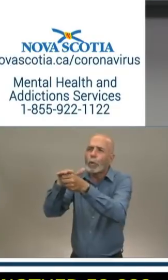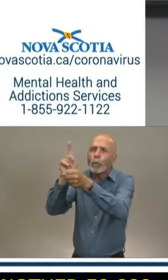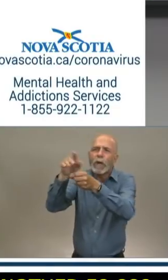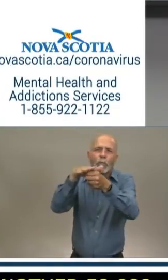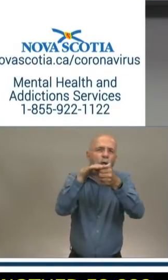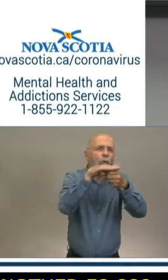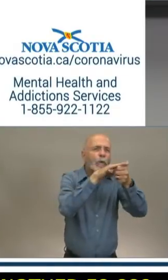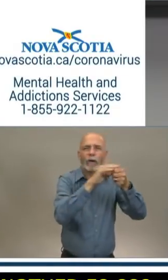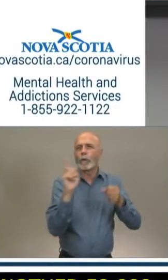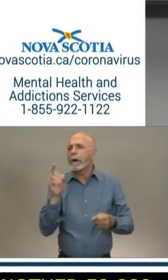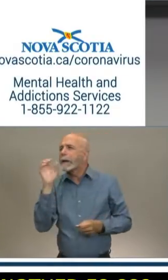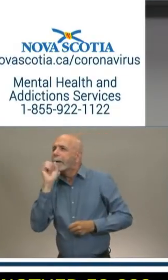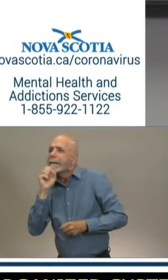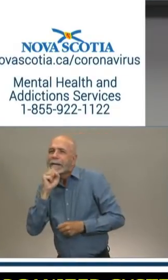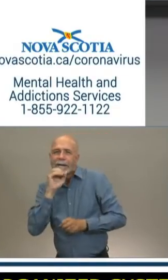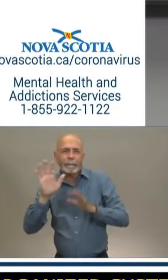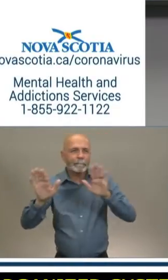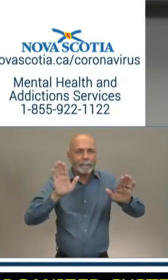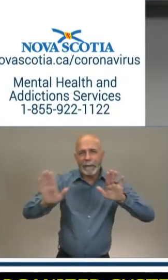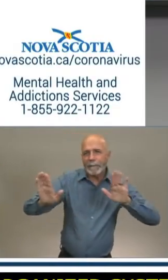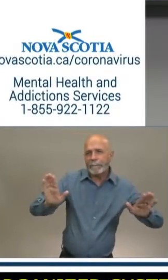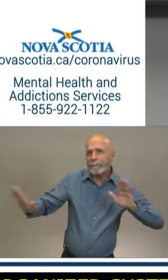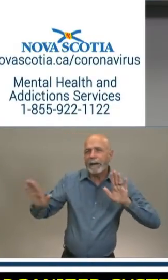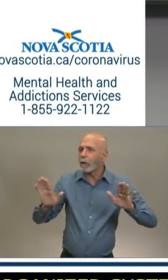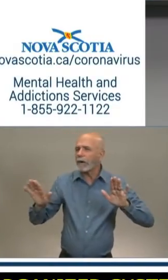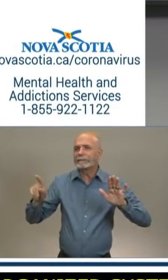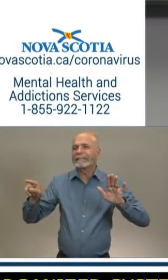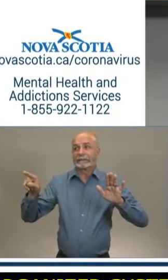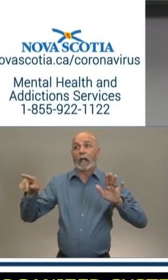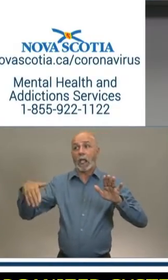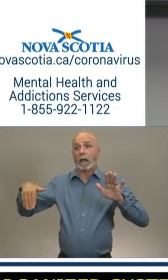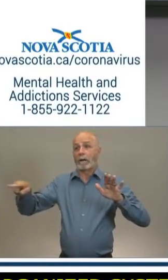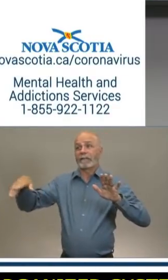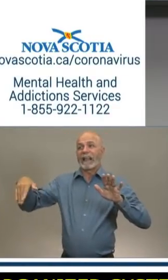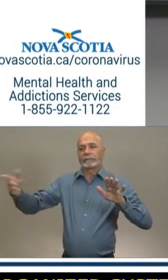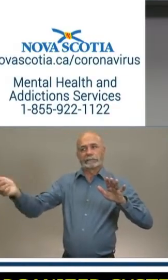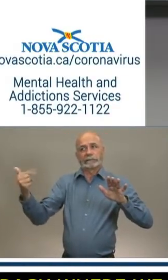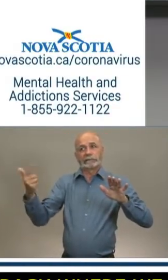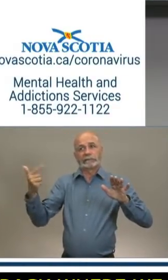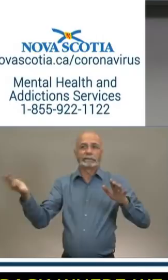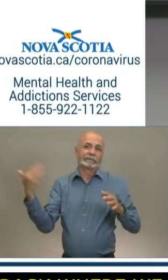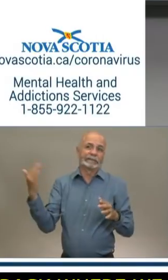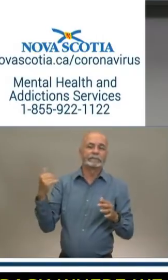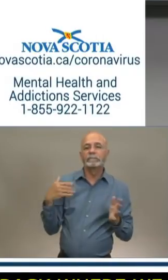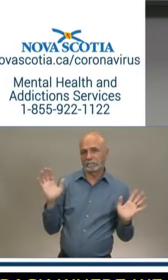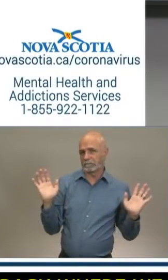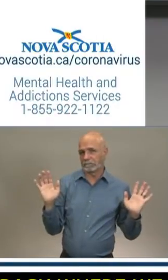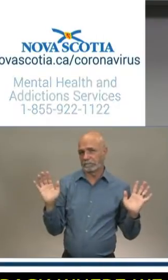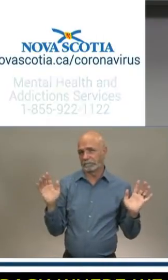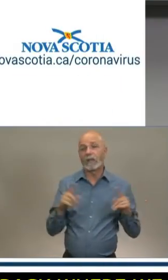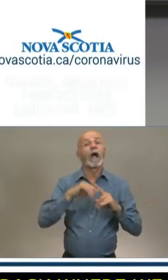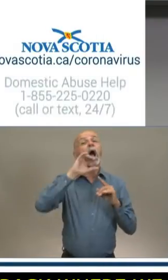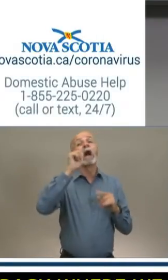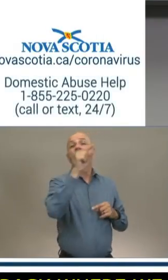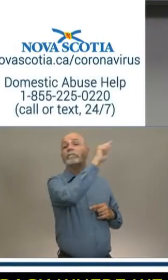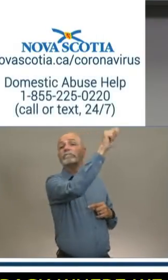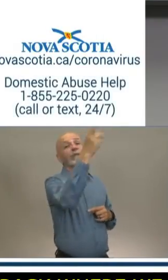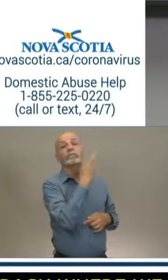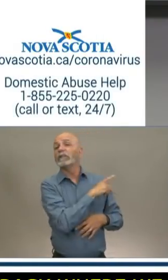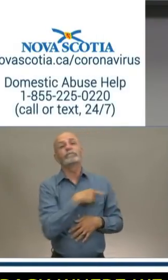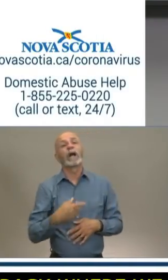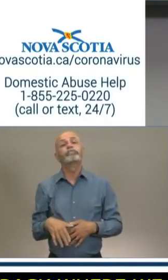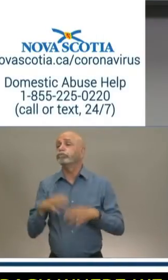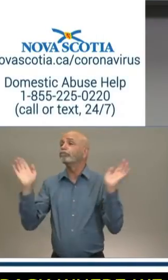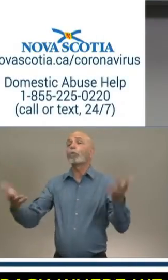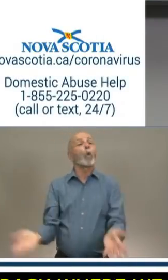groups, and looking at where we need to apply more effort. Most other provinces don't have that, and that's what they're doing. They just throw the doors wide